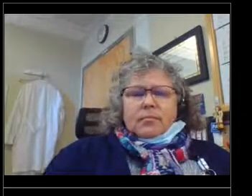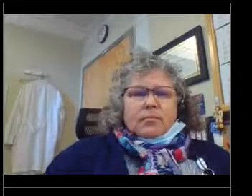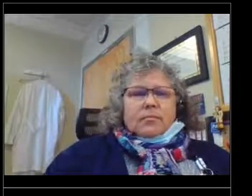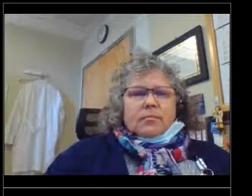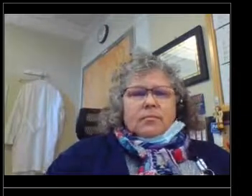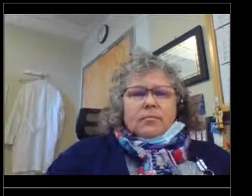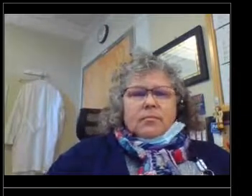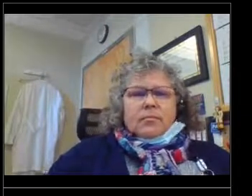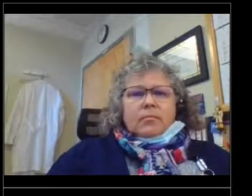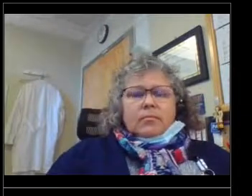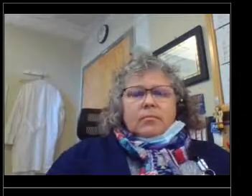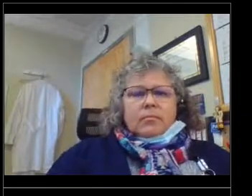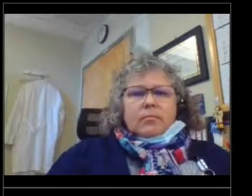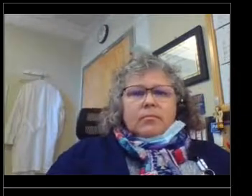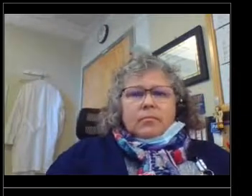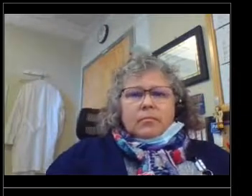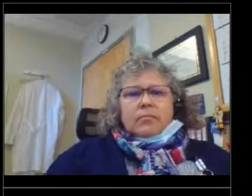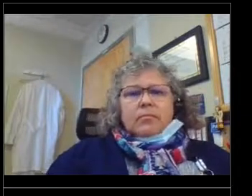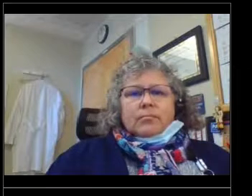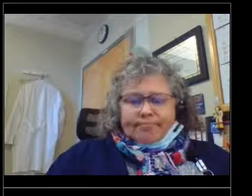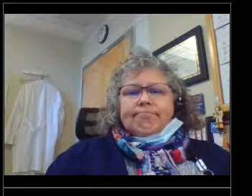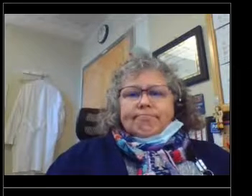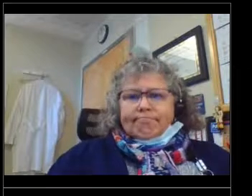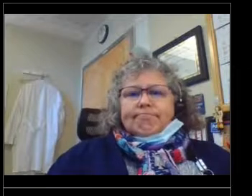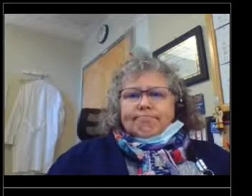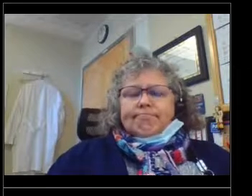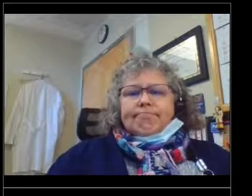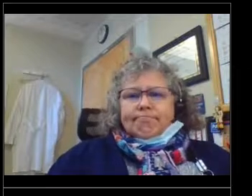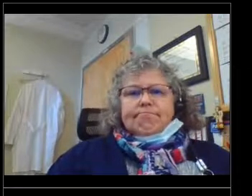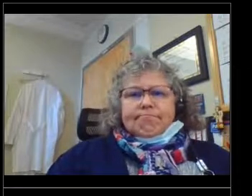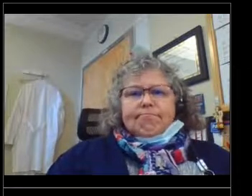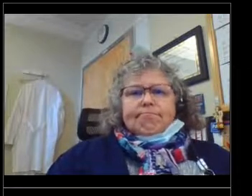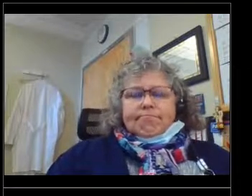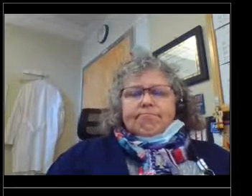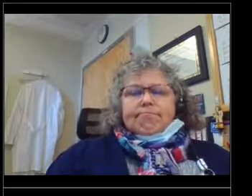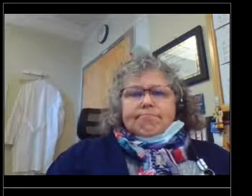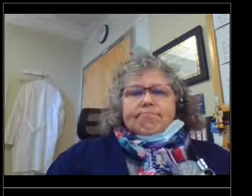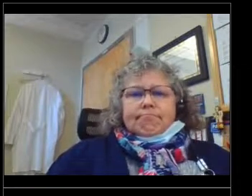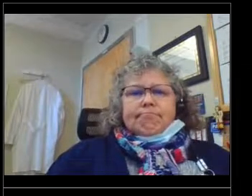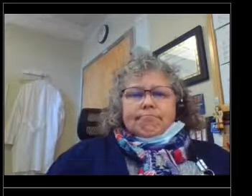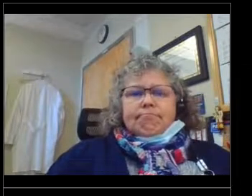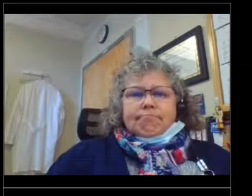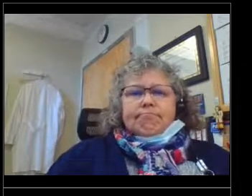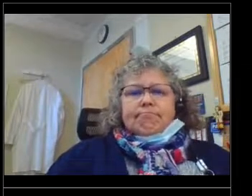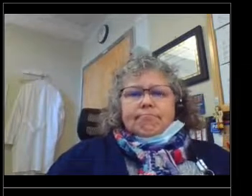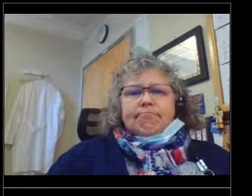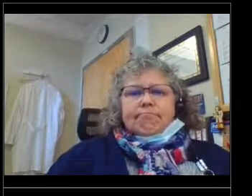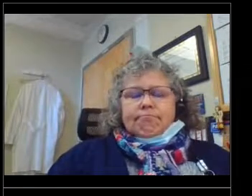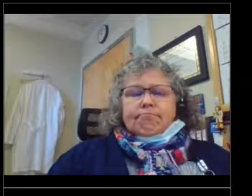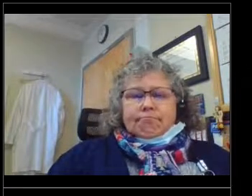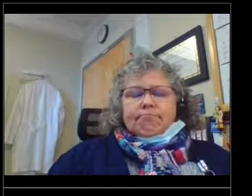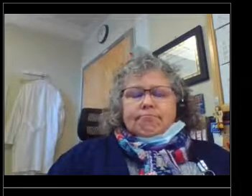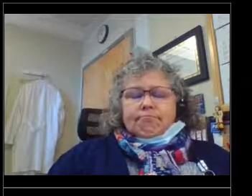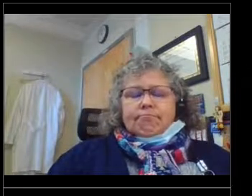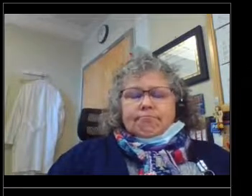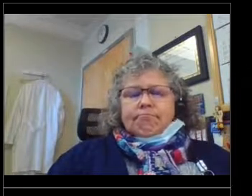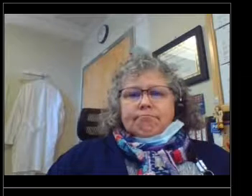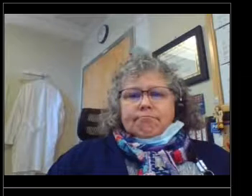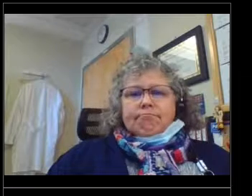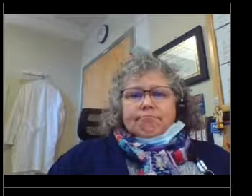I agree. Scope of practice is scope of practice. So whatever your doc can do, you can do. But if the doctor does not do it, if it's something they simply